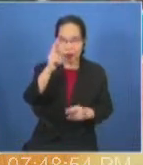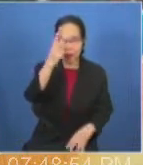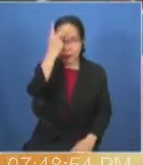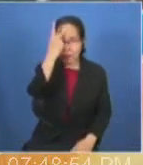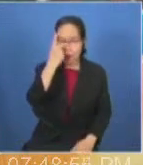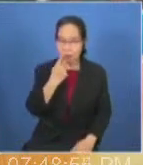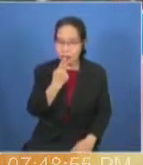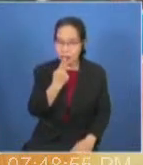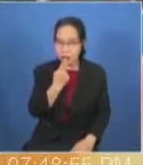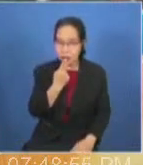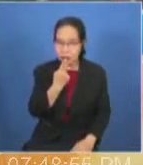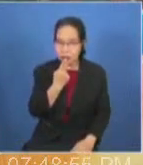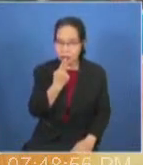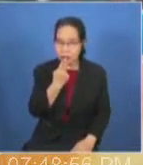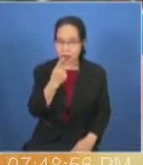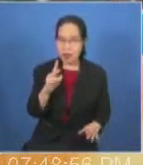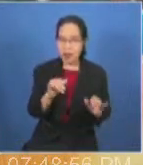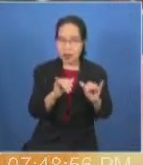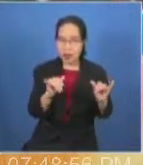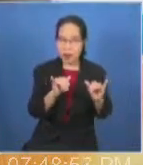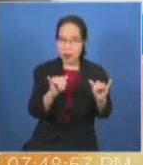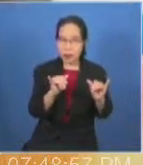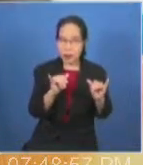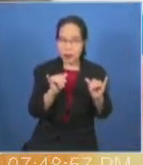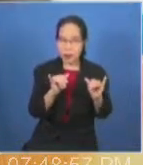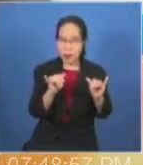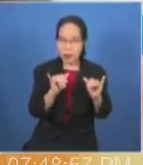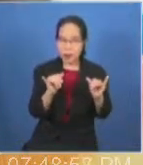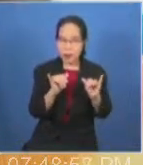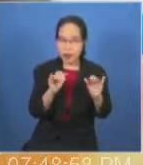and respect for parents.